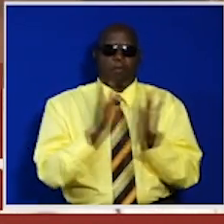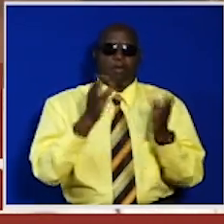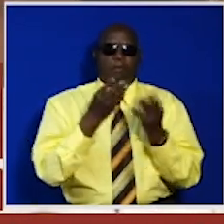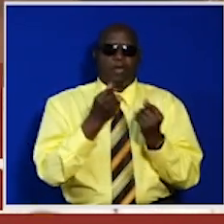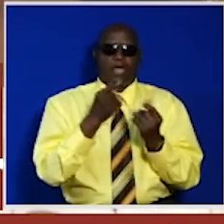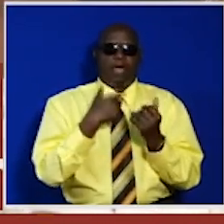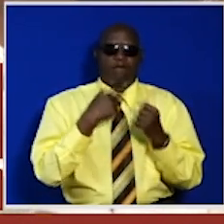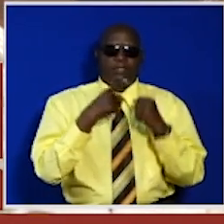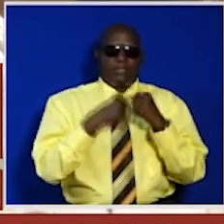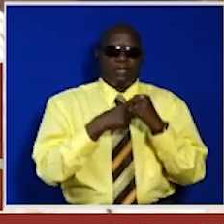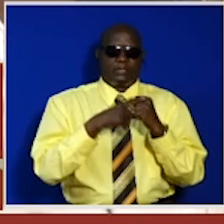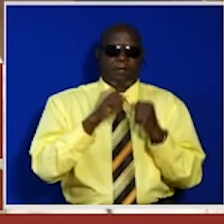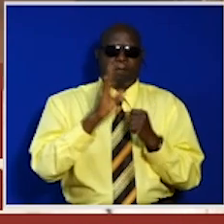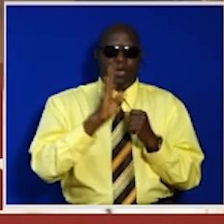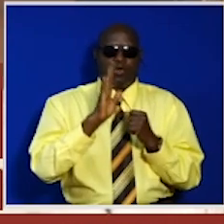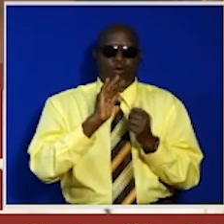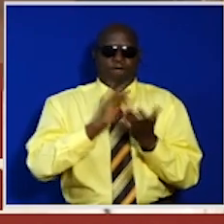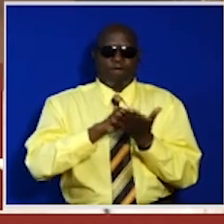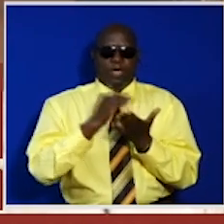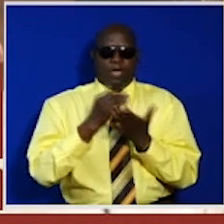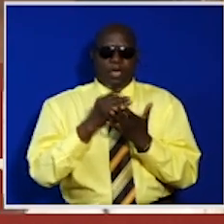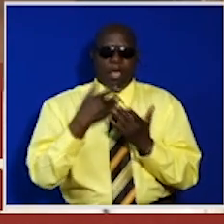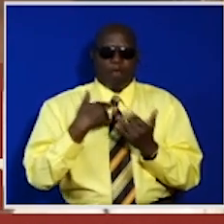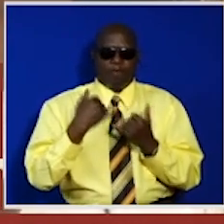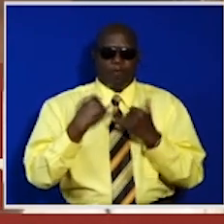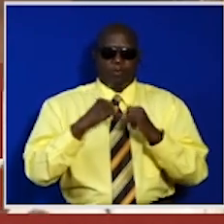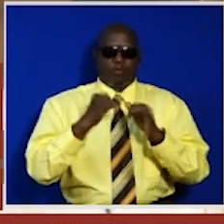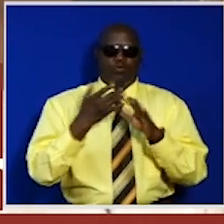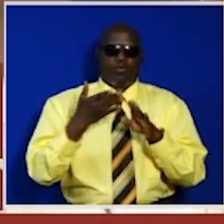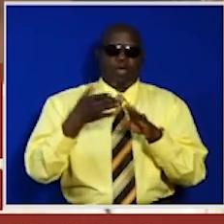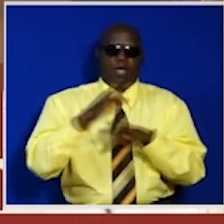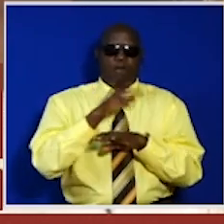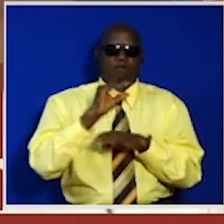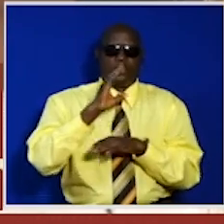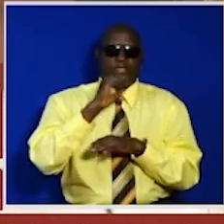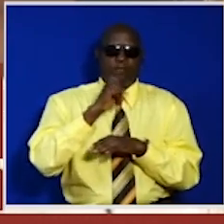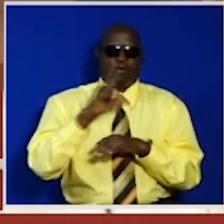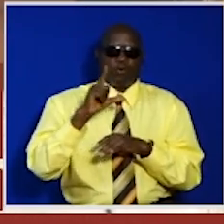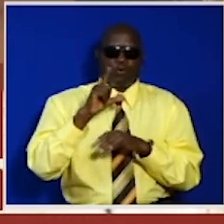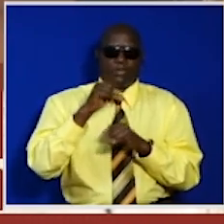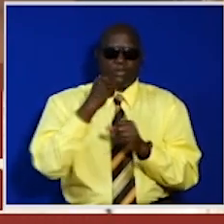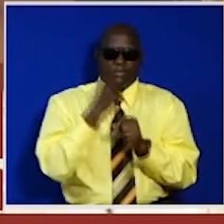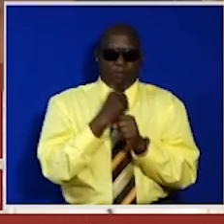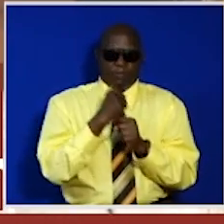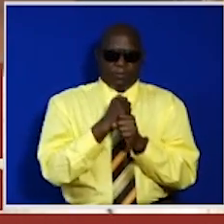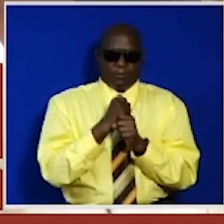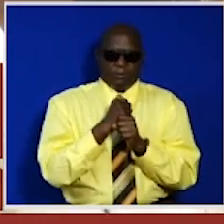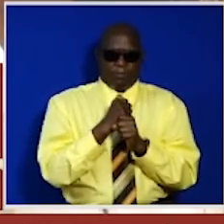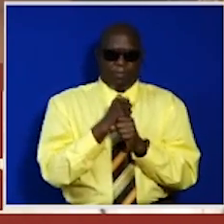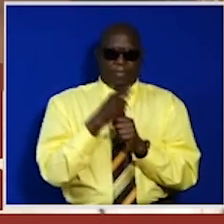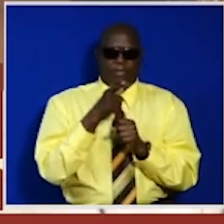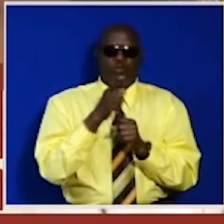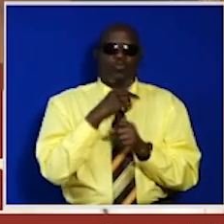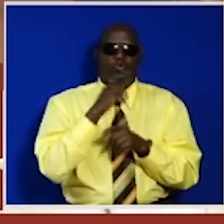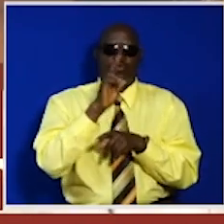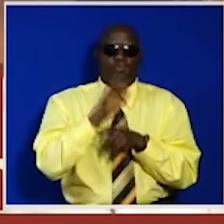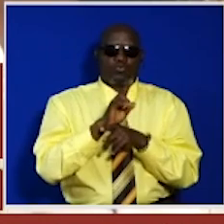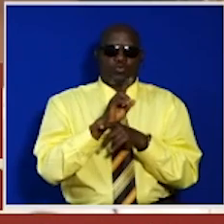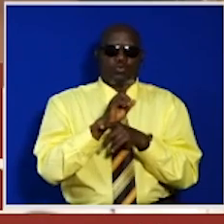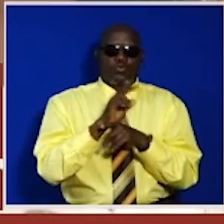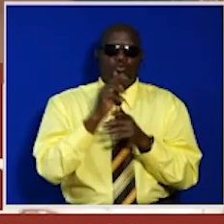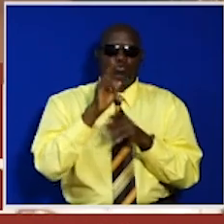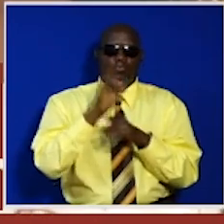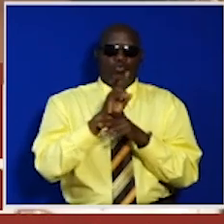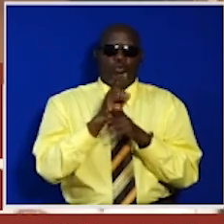fund which we have been implementing to cover civil servants. This is the money we want to protect using our regulation, and